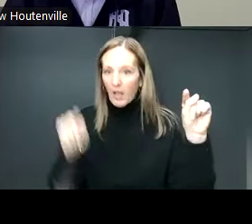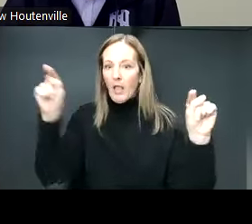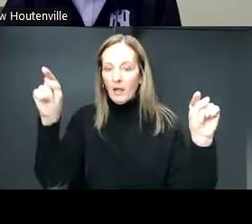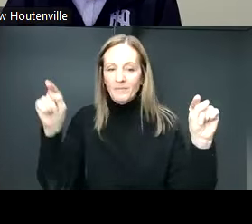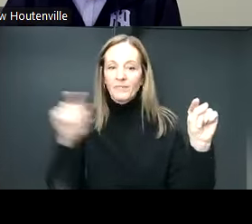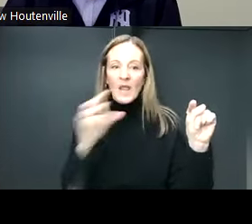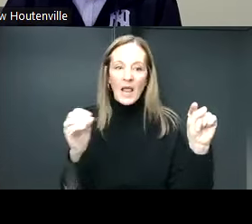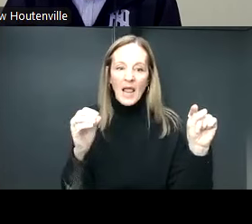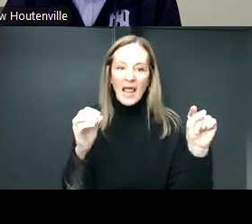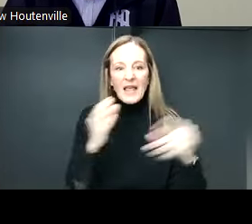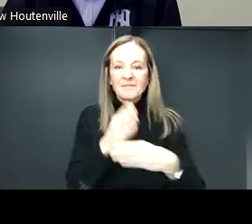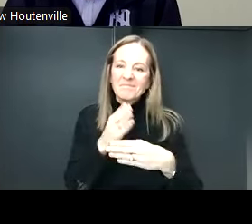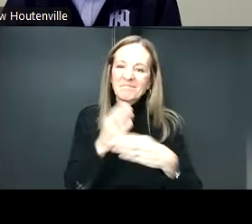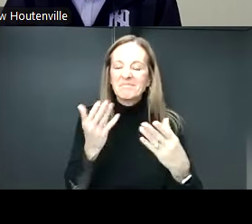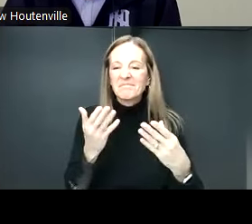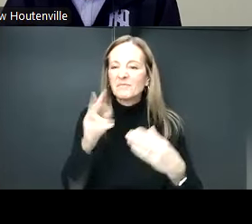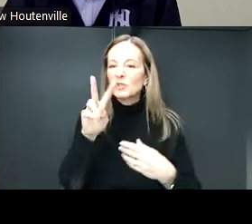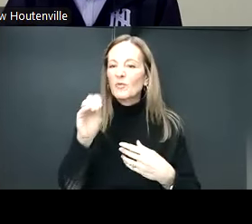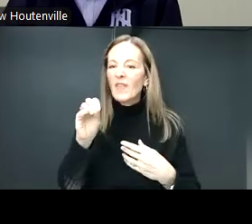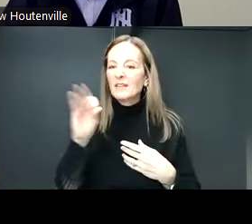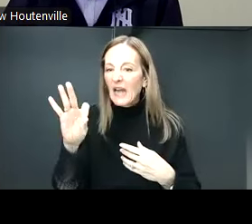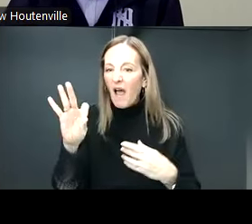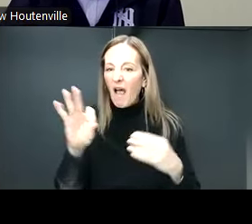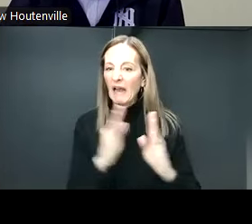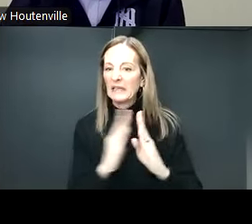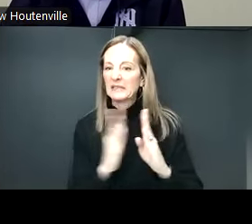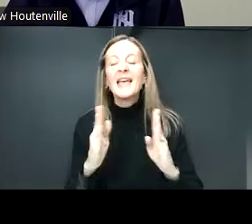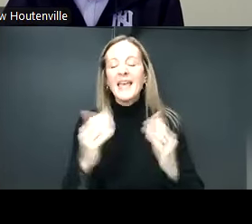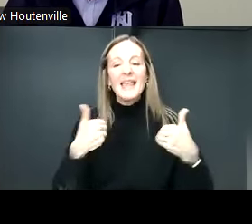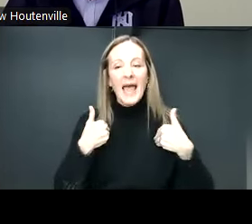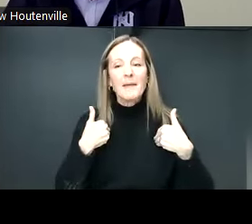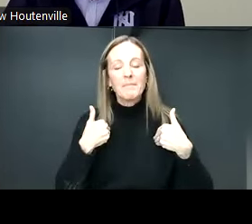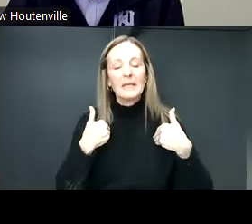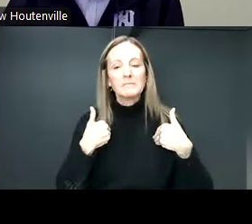through 2009. The Great Recession had already been going